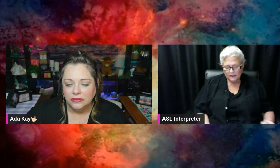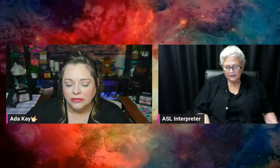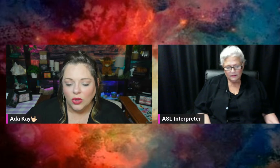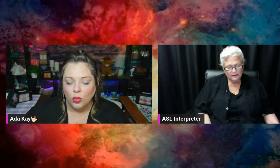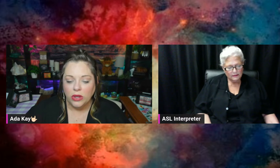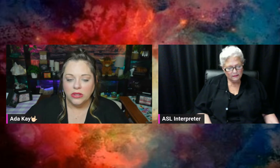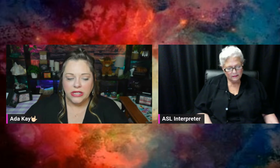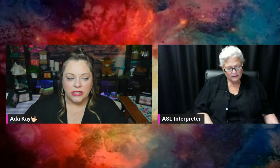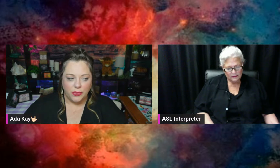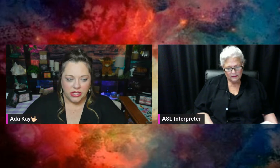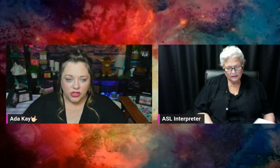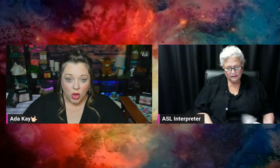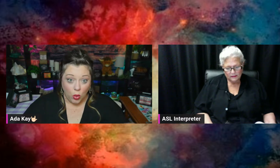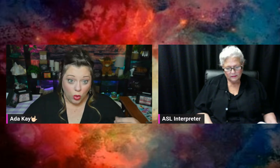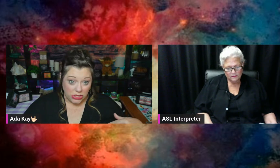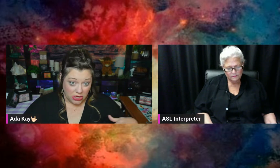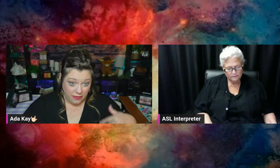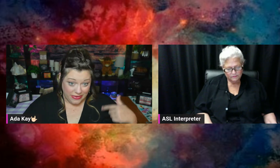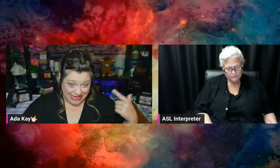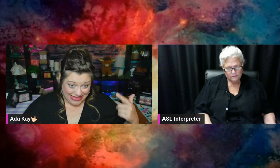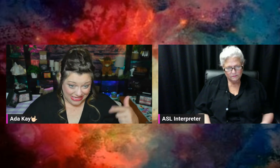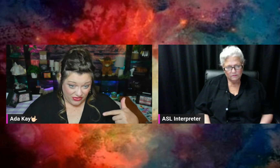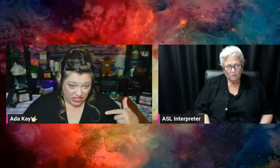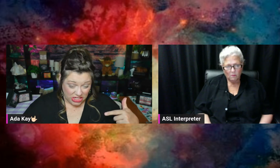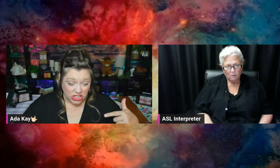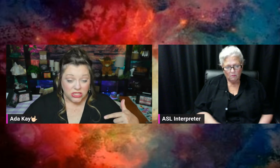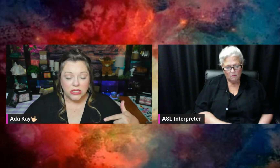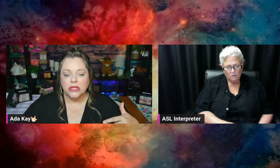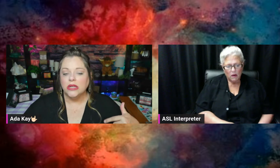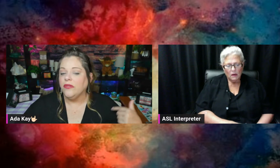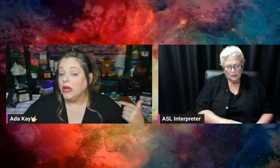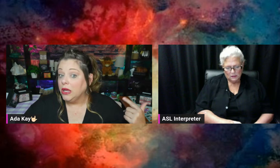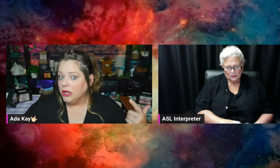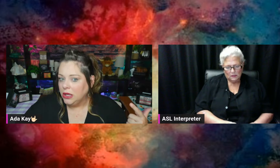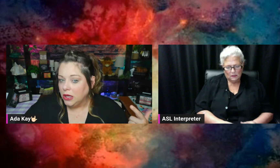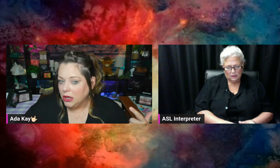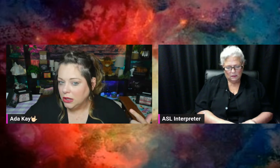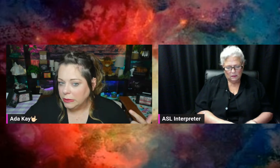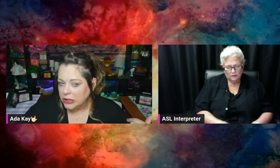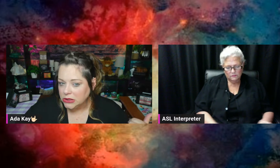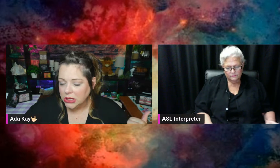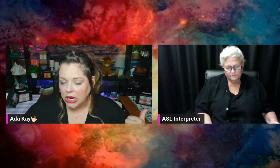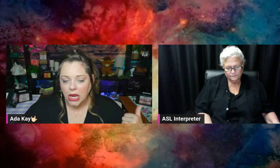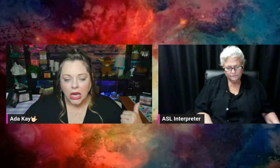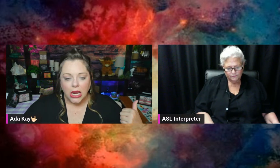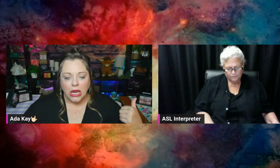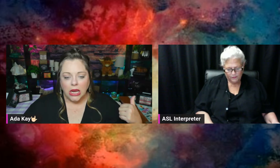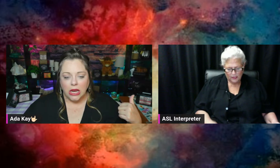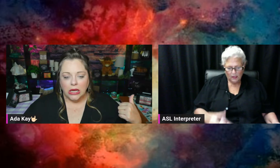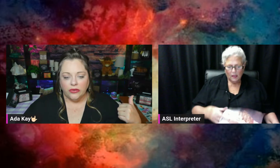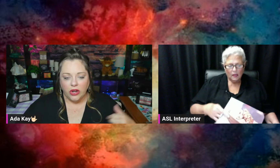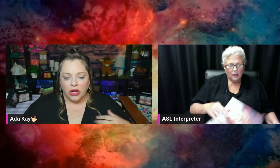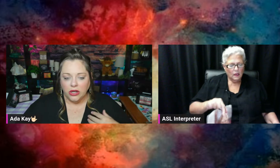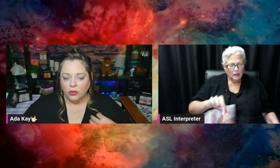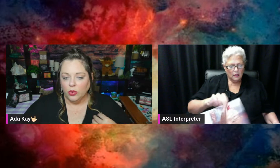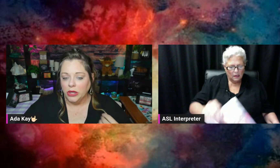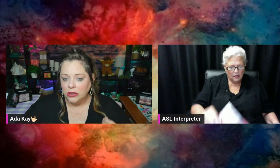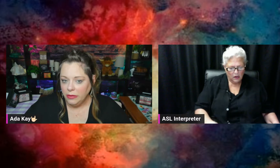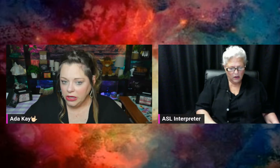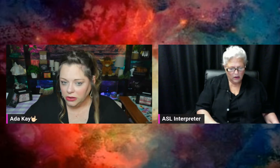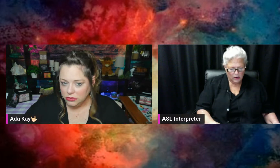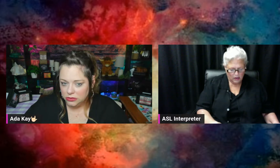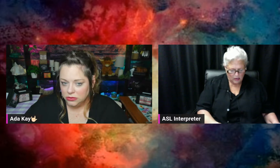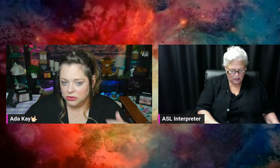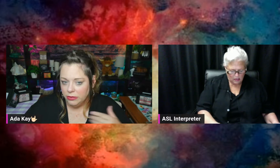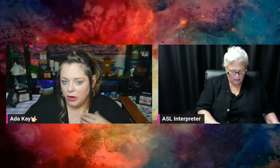at. Well, it depends on what time this finishes. If I can get it in the mail today. If not, it will be in